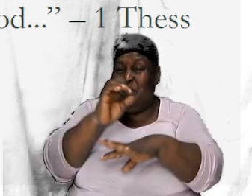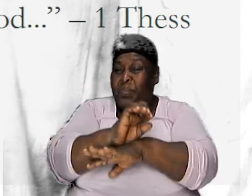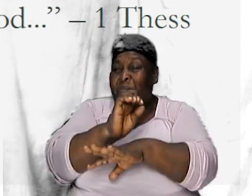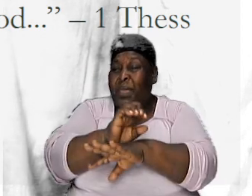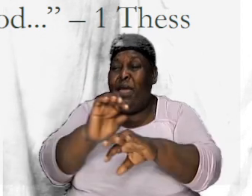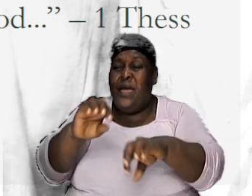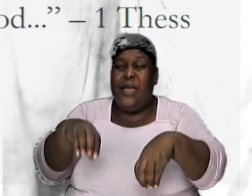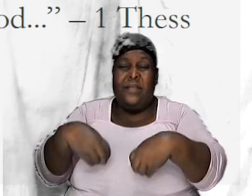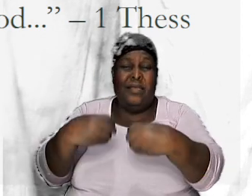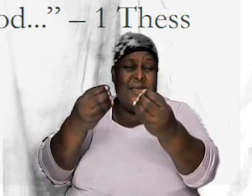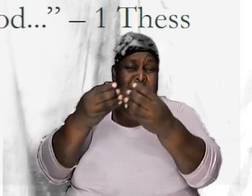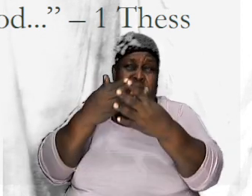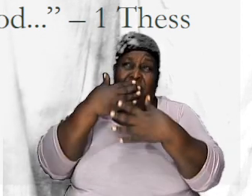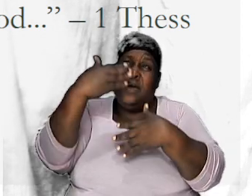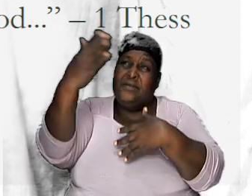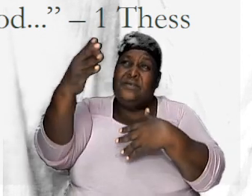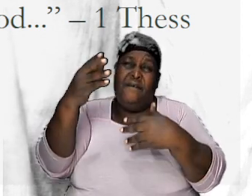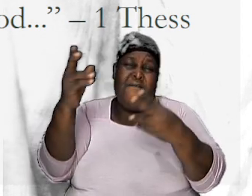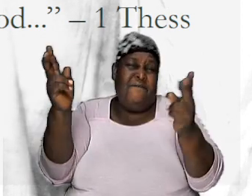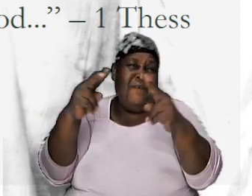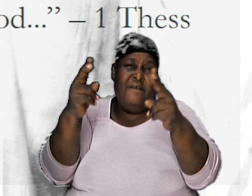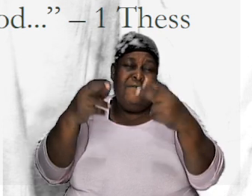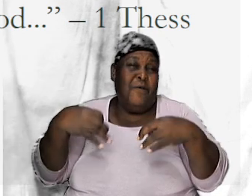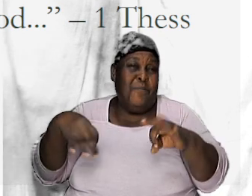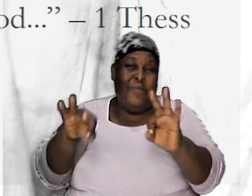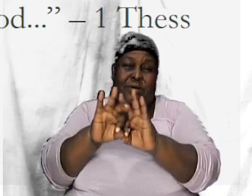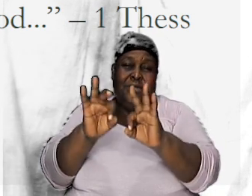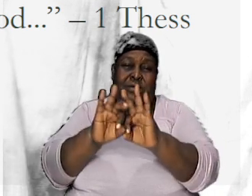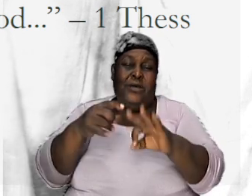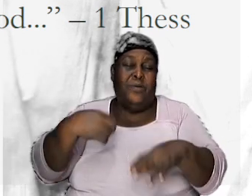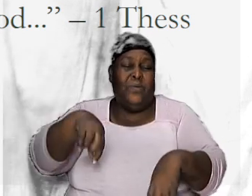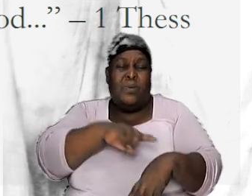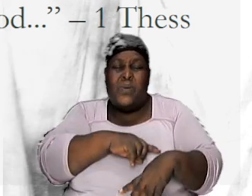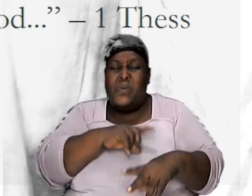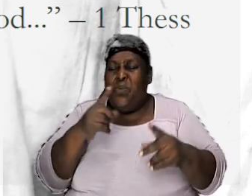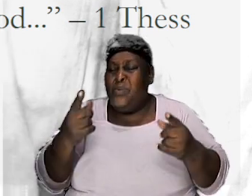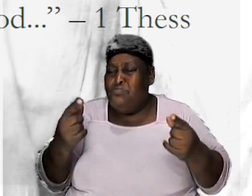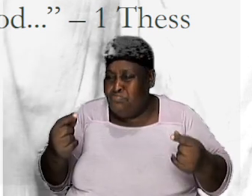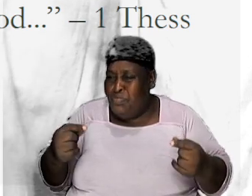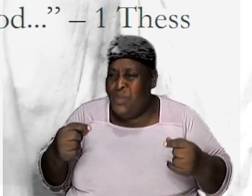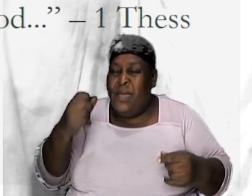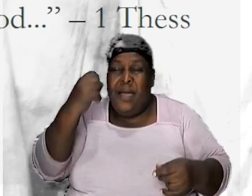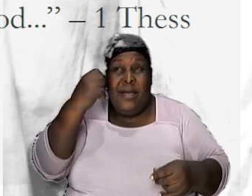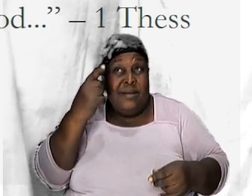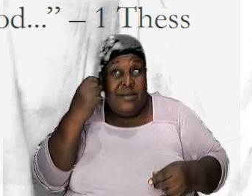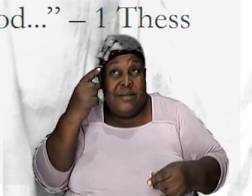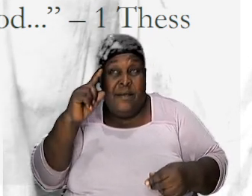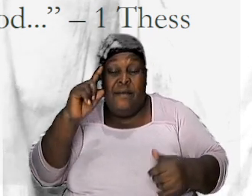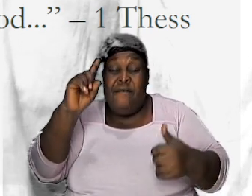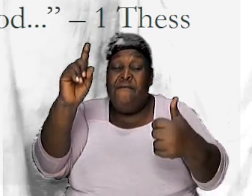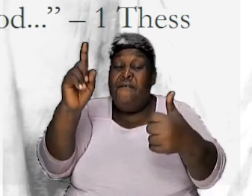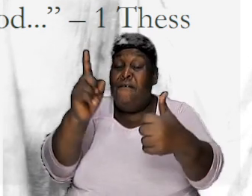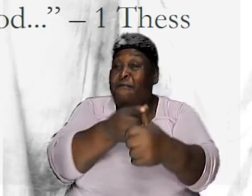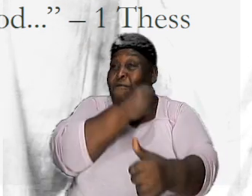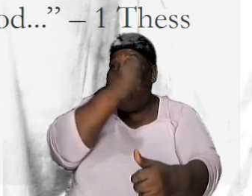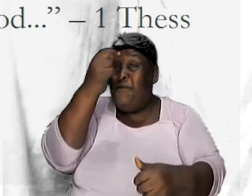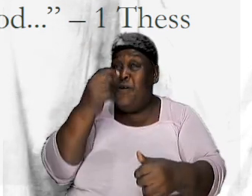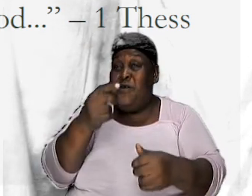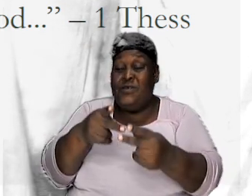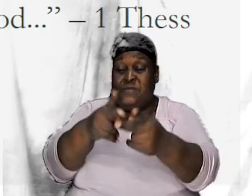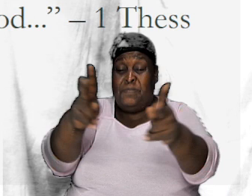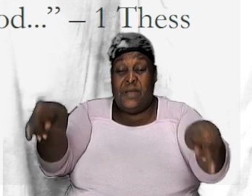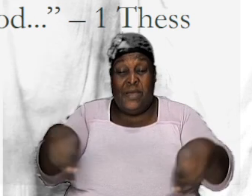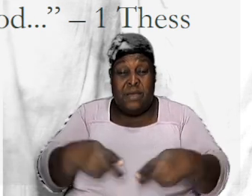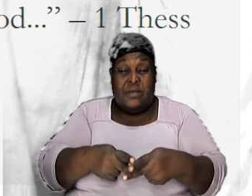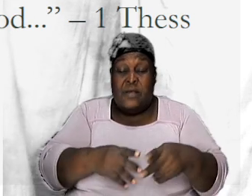give thanks, and it's very important that we do. But as I said before, we need to understand that this is just the first phase of moving us